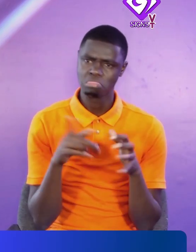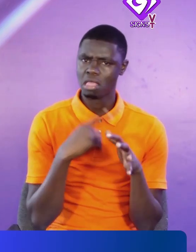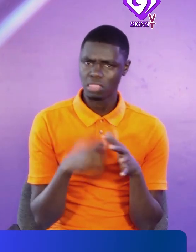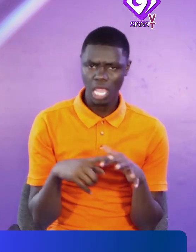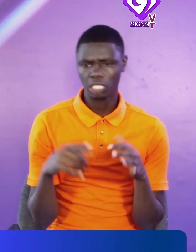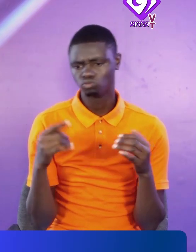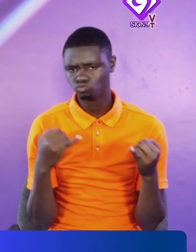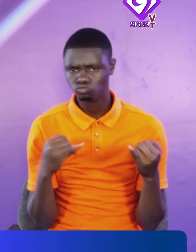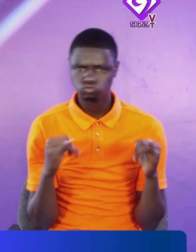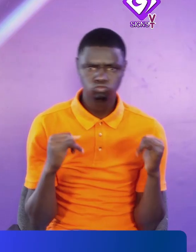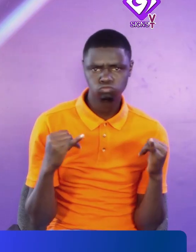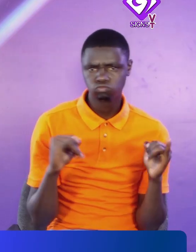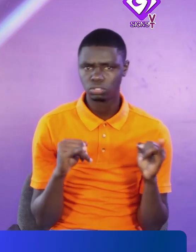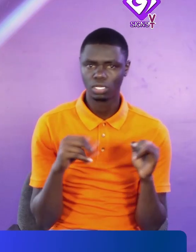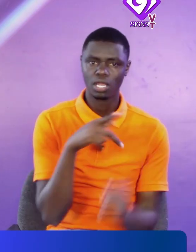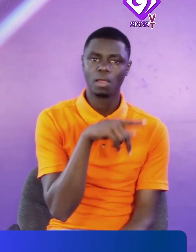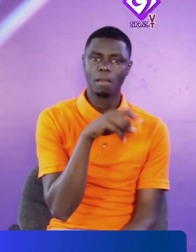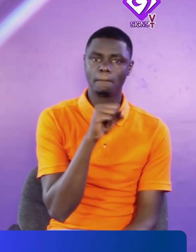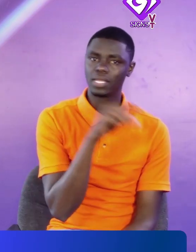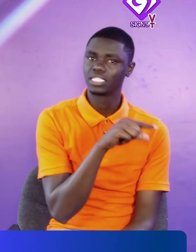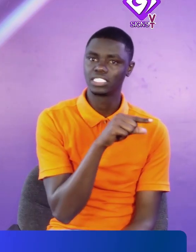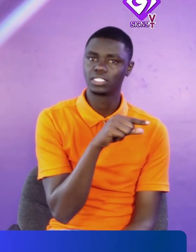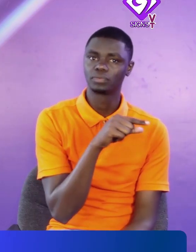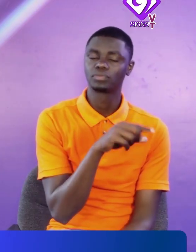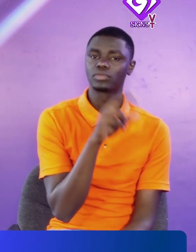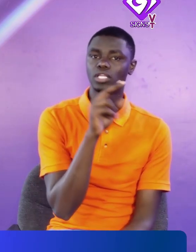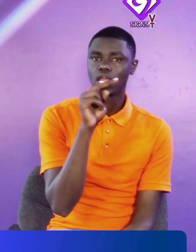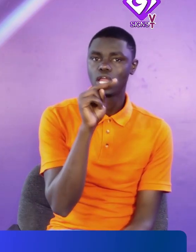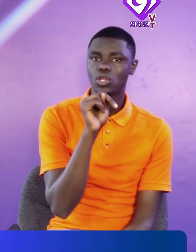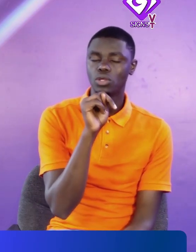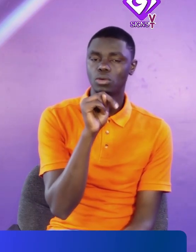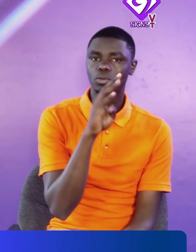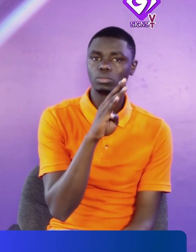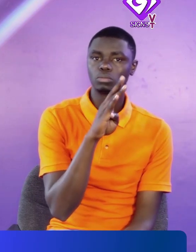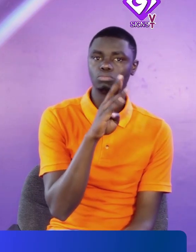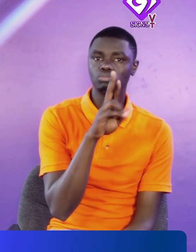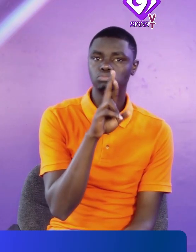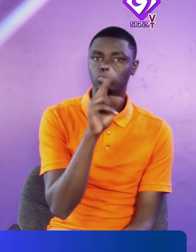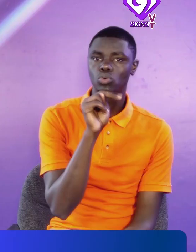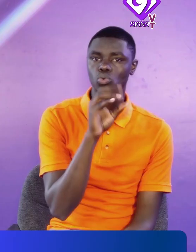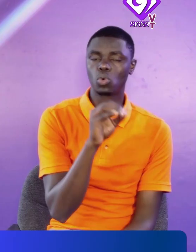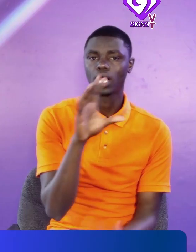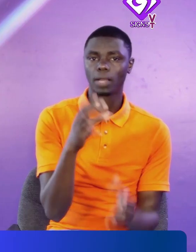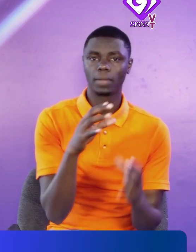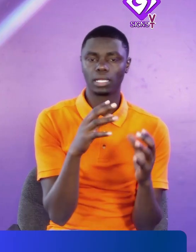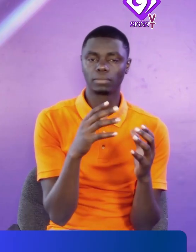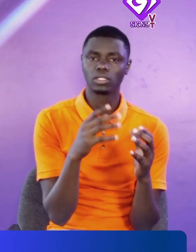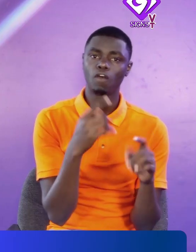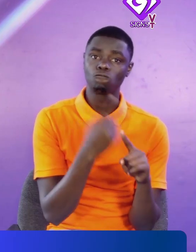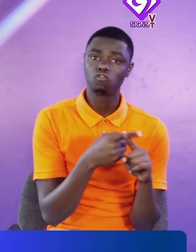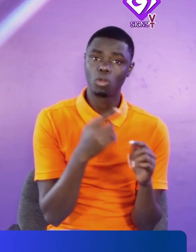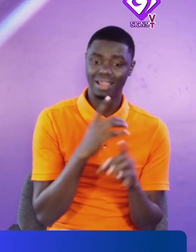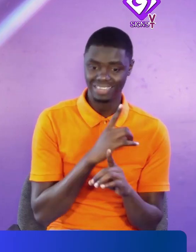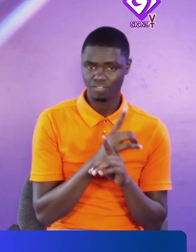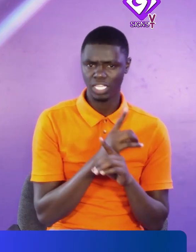Wakatisha PSG. Sasa Nuno Mendes akapata mpira, akatoka na mpira kutoka defense, akadrive na